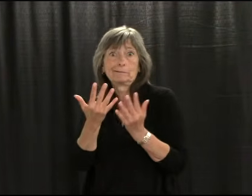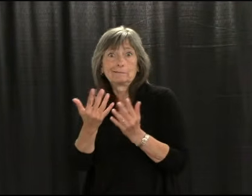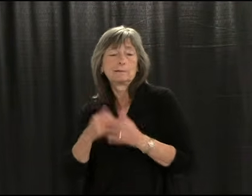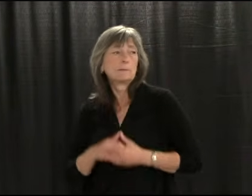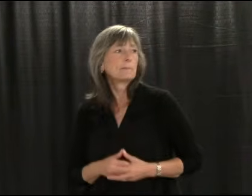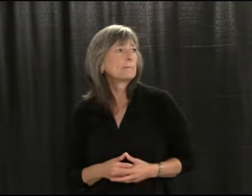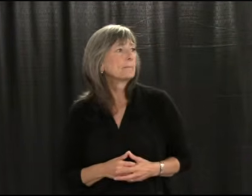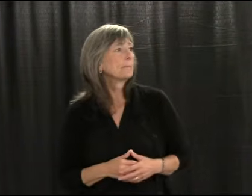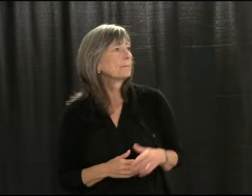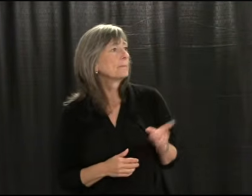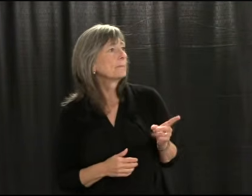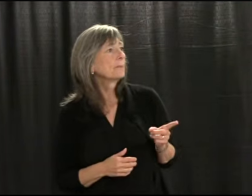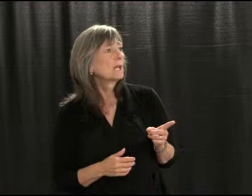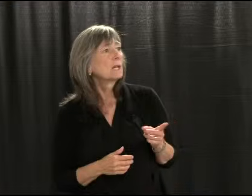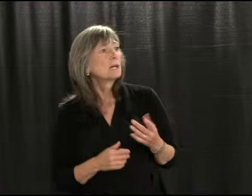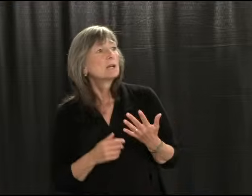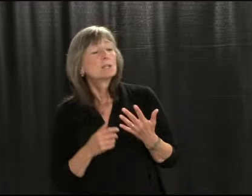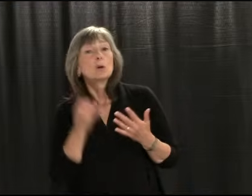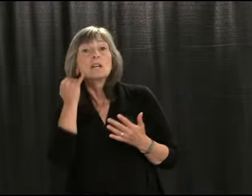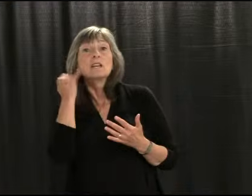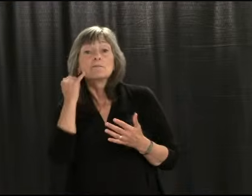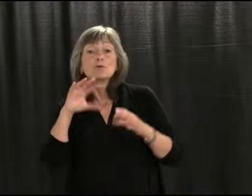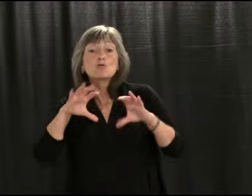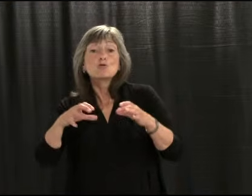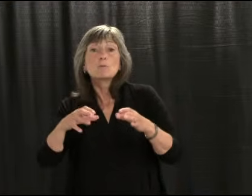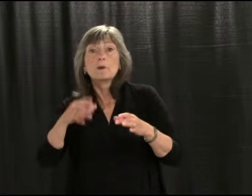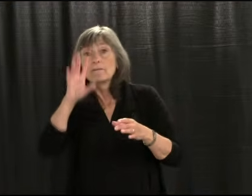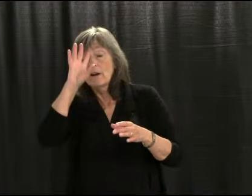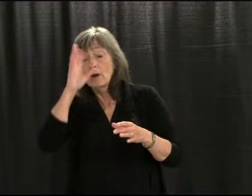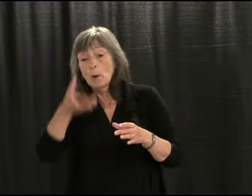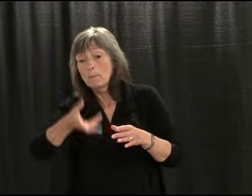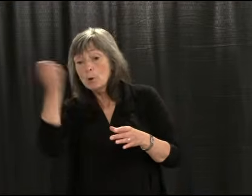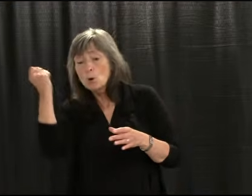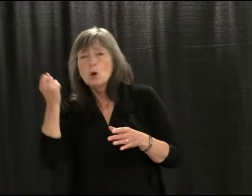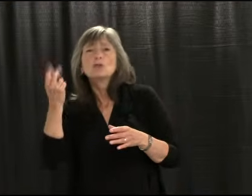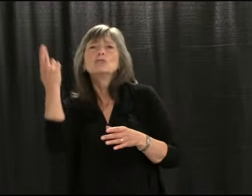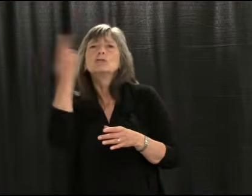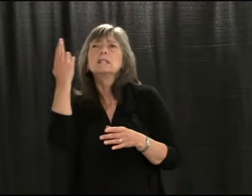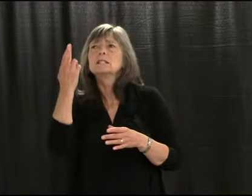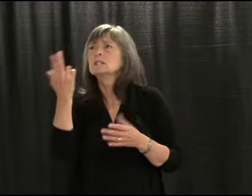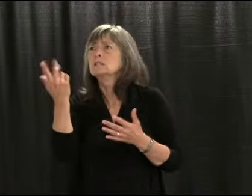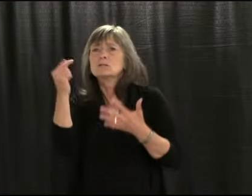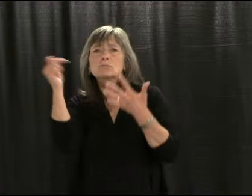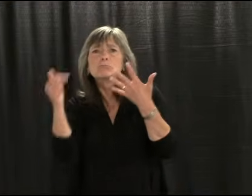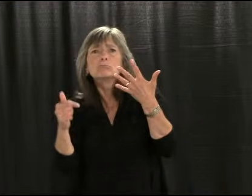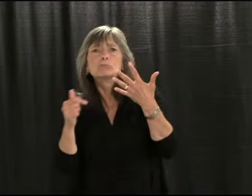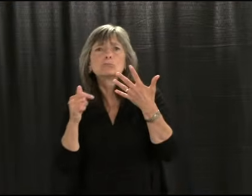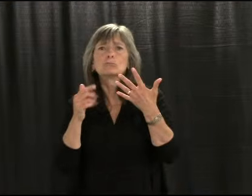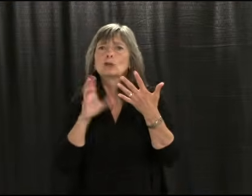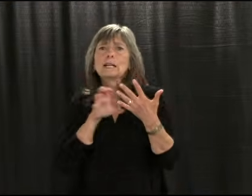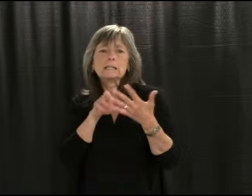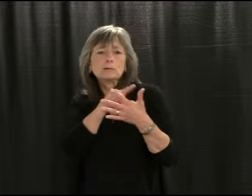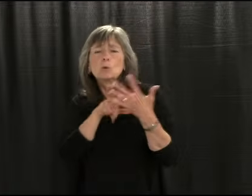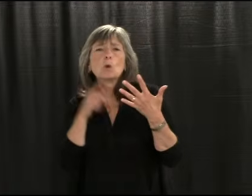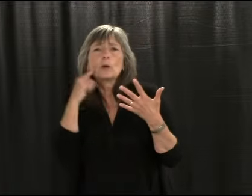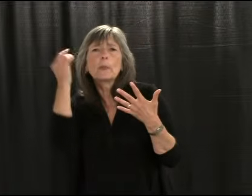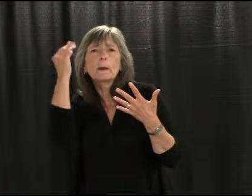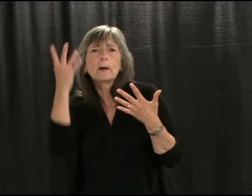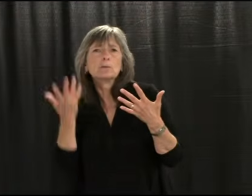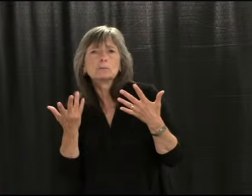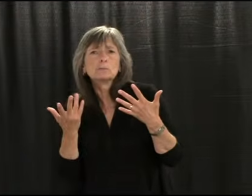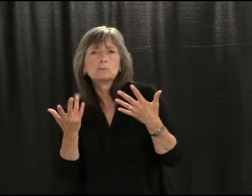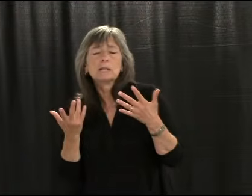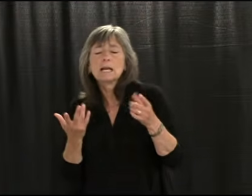kind of factors do you look at when you're saying I'm going to pull somebody out? Is fire a certain distance from them? Is it the heat? Like what makes that